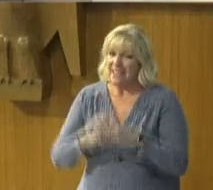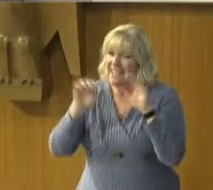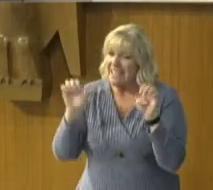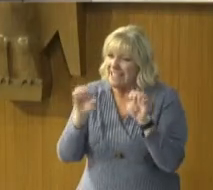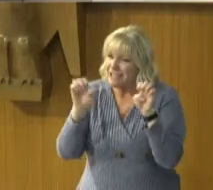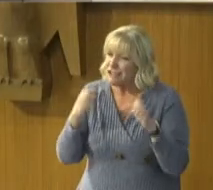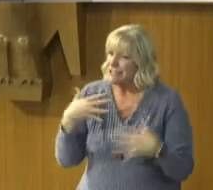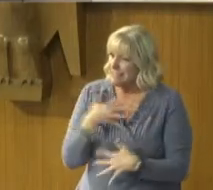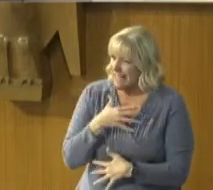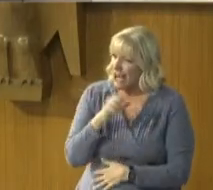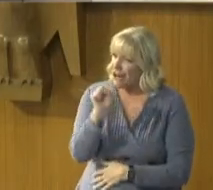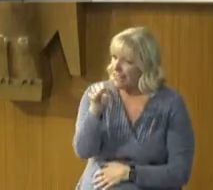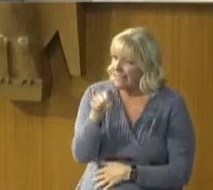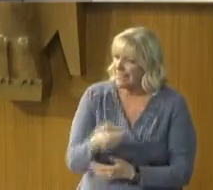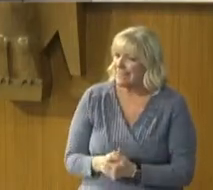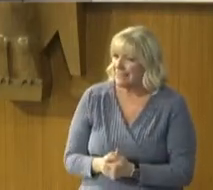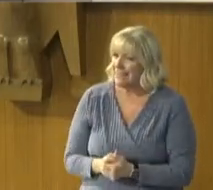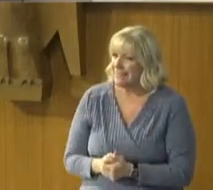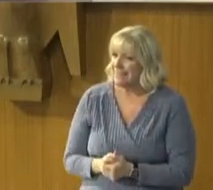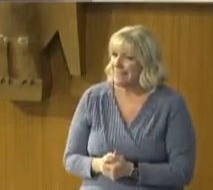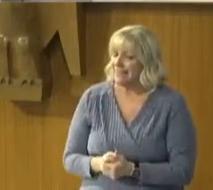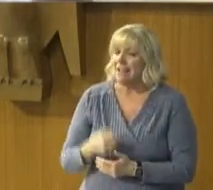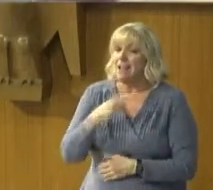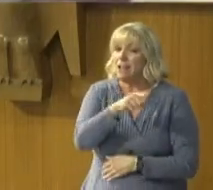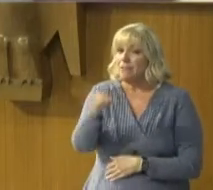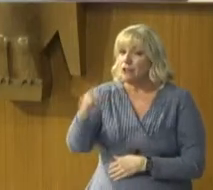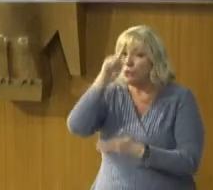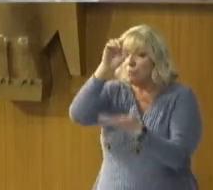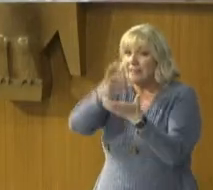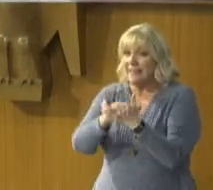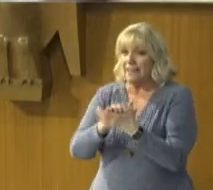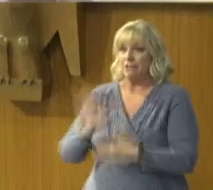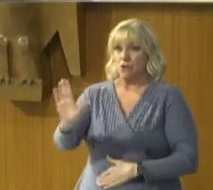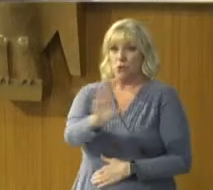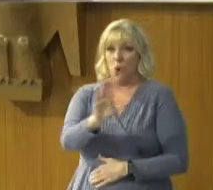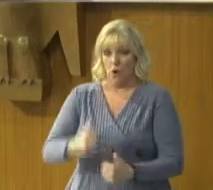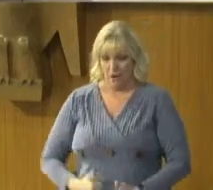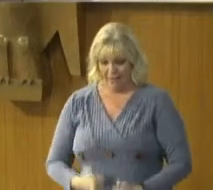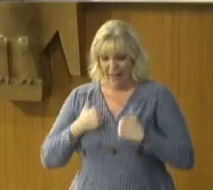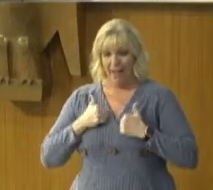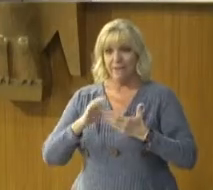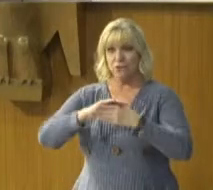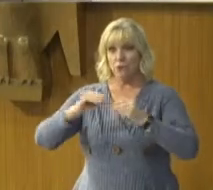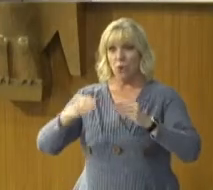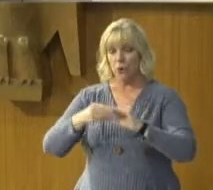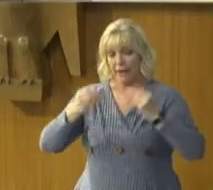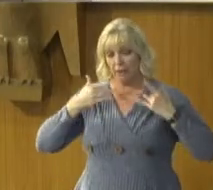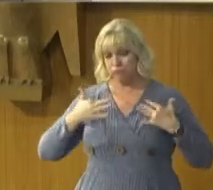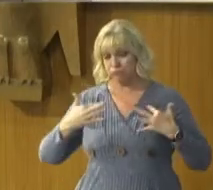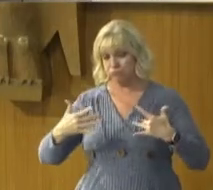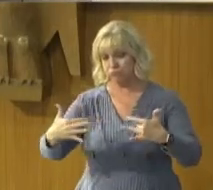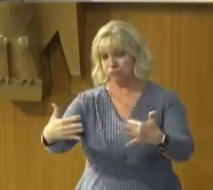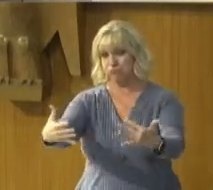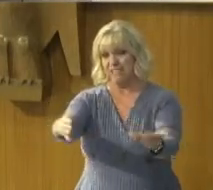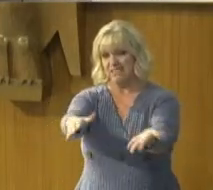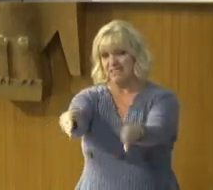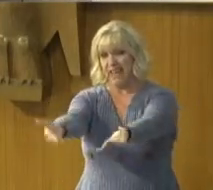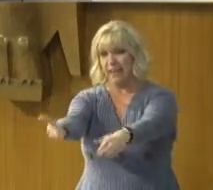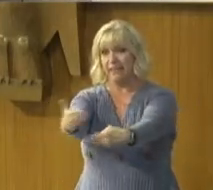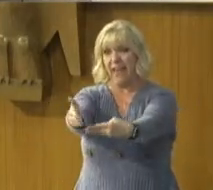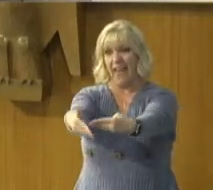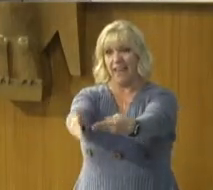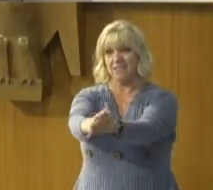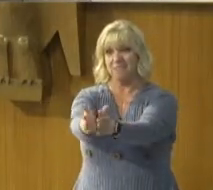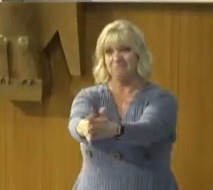scary. If you believe that the story of your life will end with death, your plans become pretty